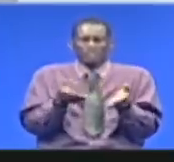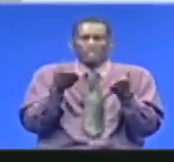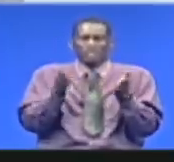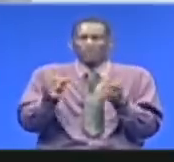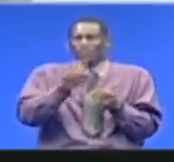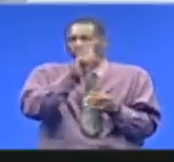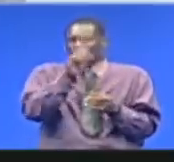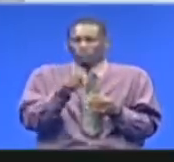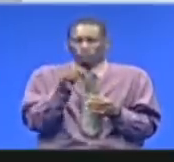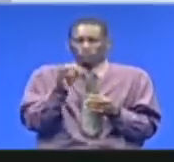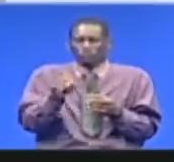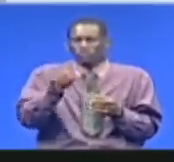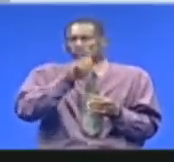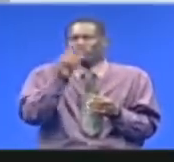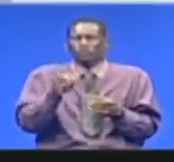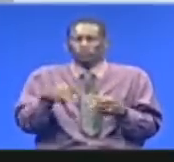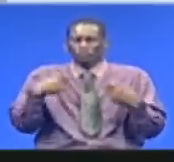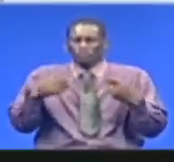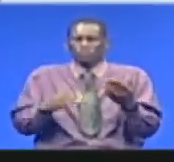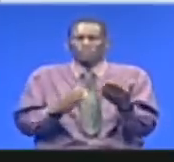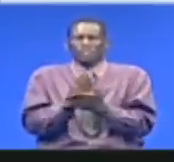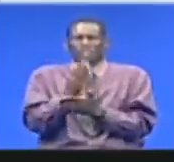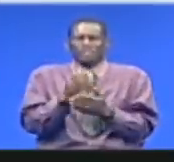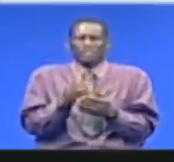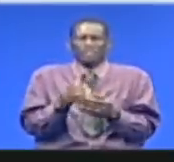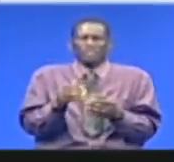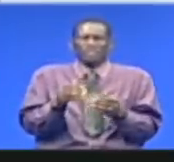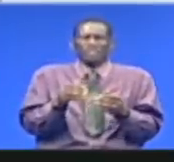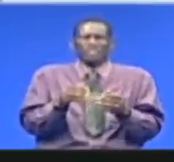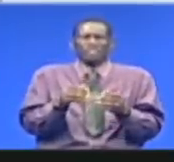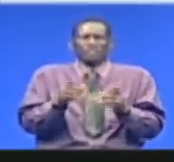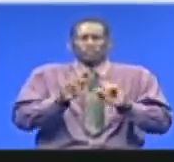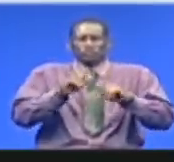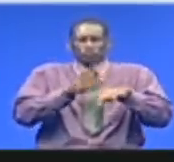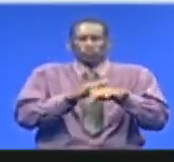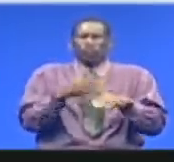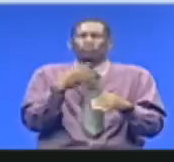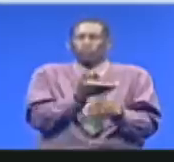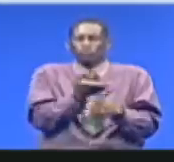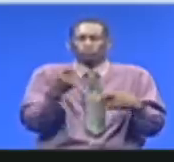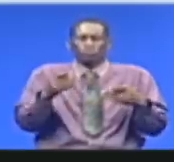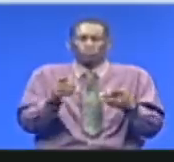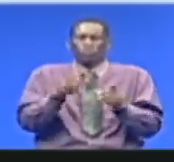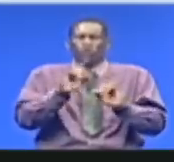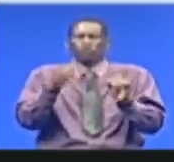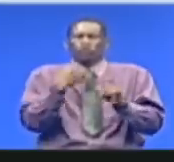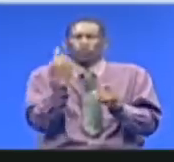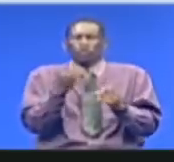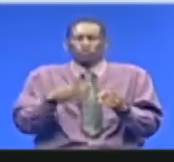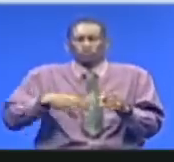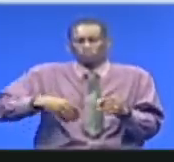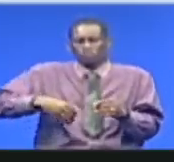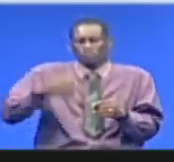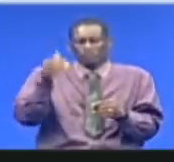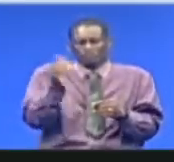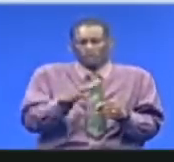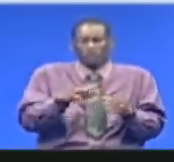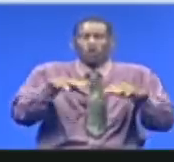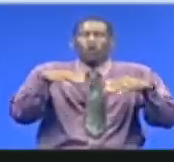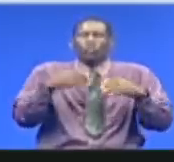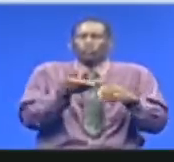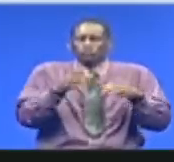of citizen rights, it would be unfair to say that those people are not only going to be compensated or to